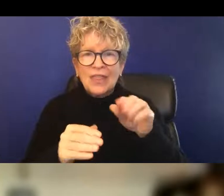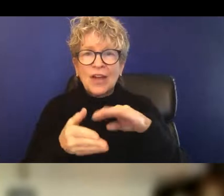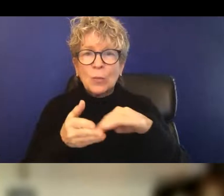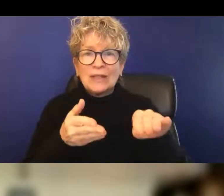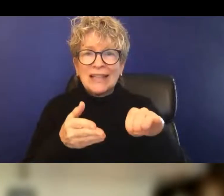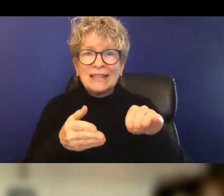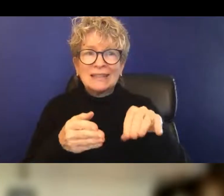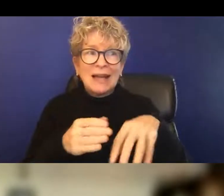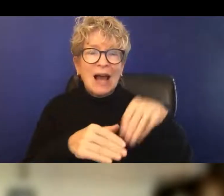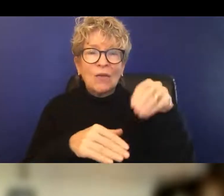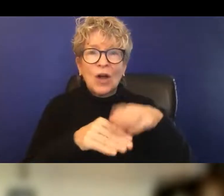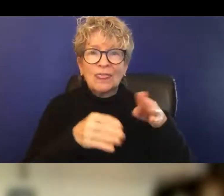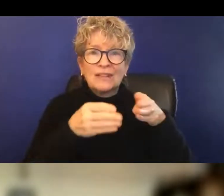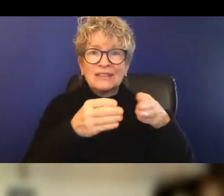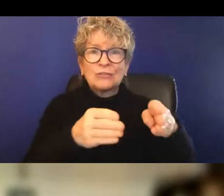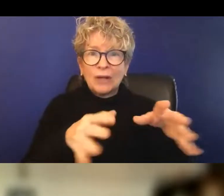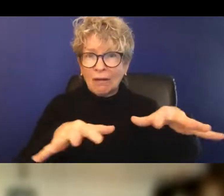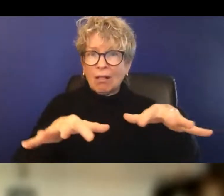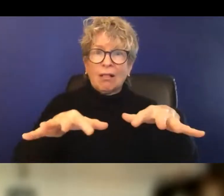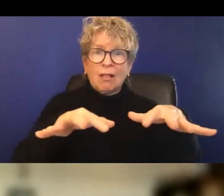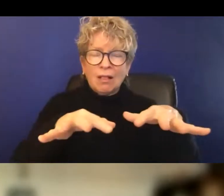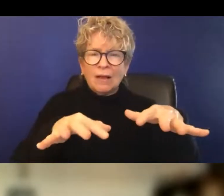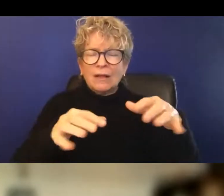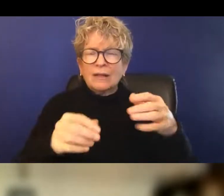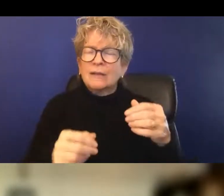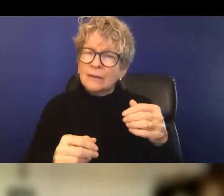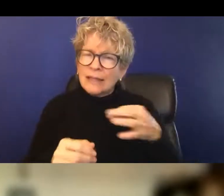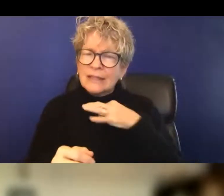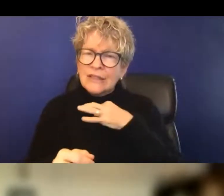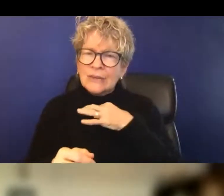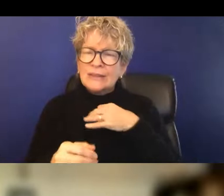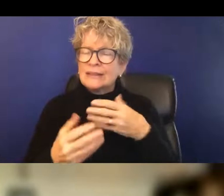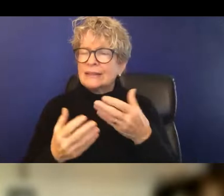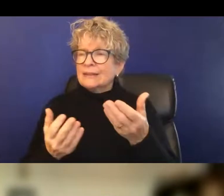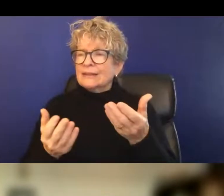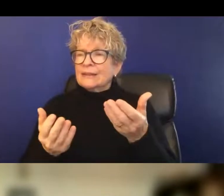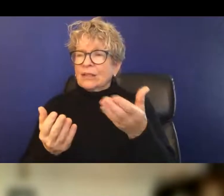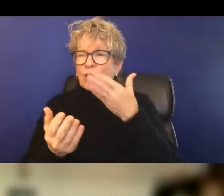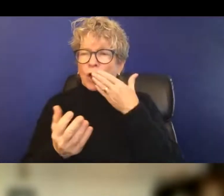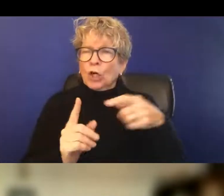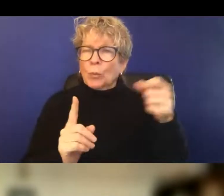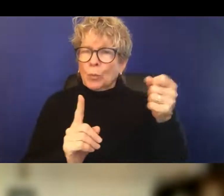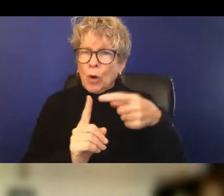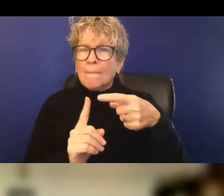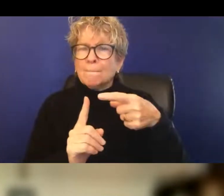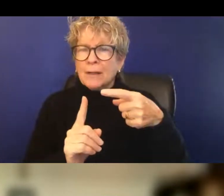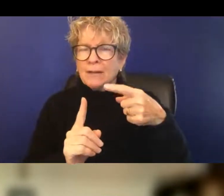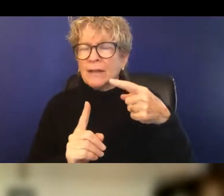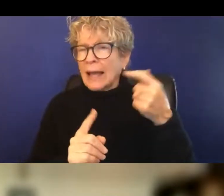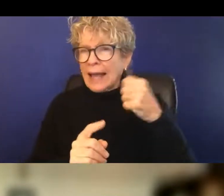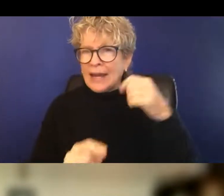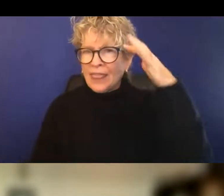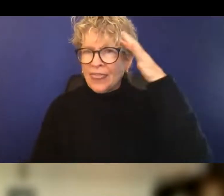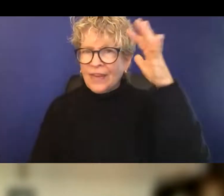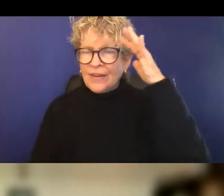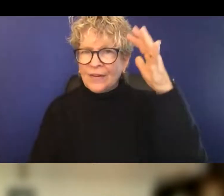So curious, that's a good prompt if anyone is having any theories about